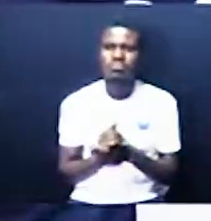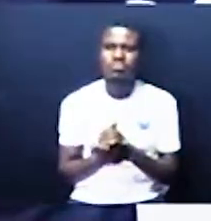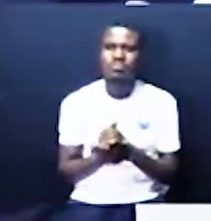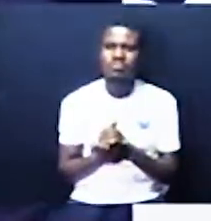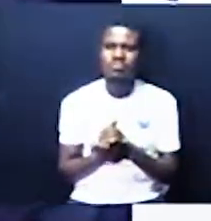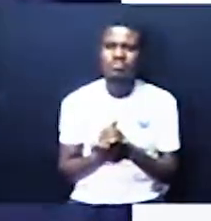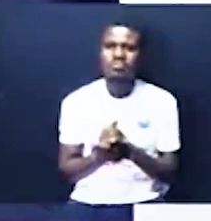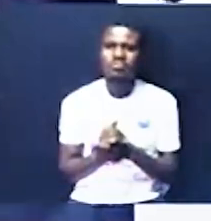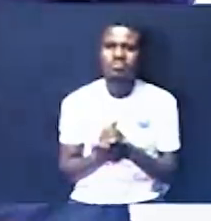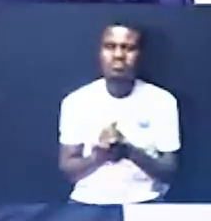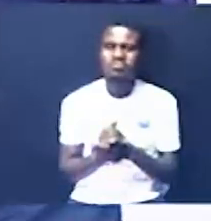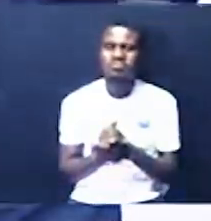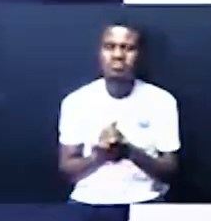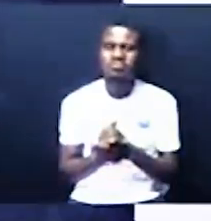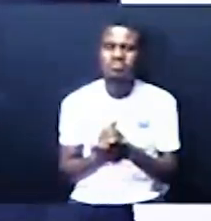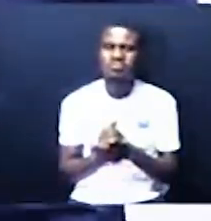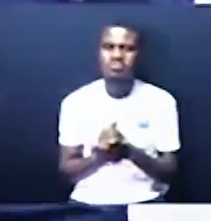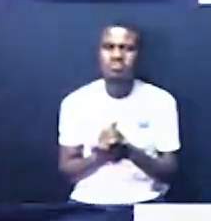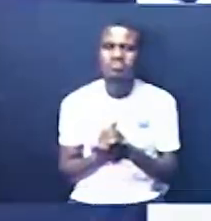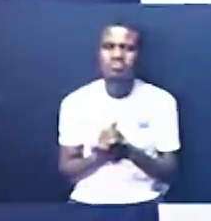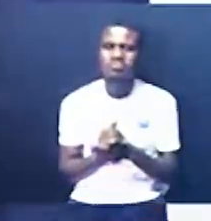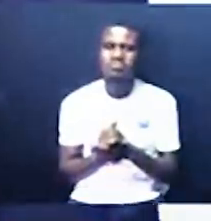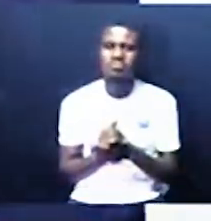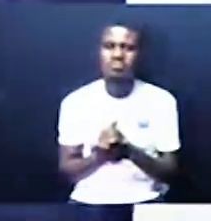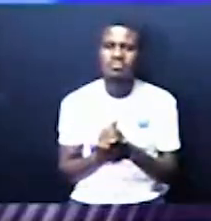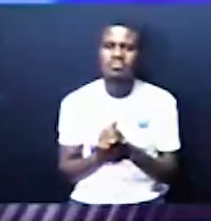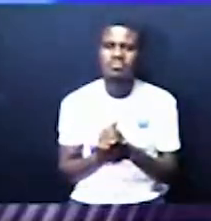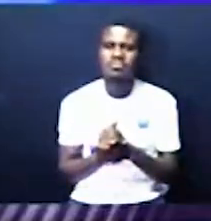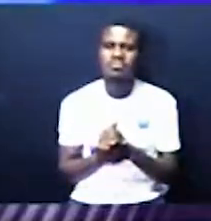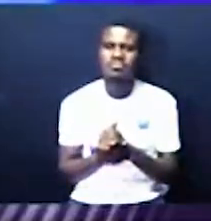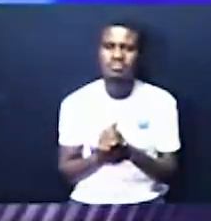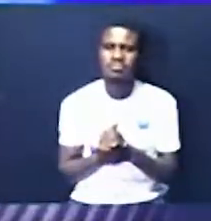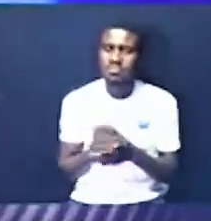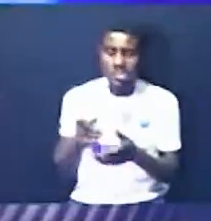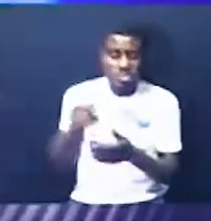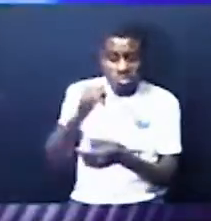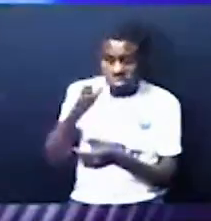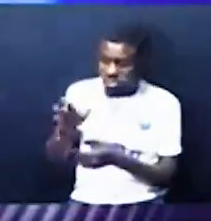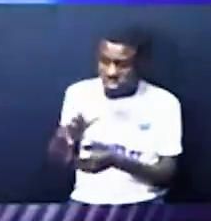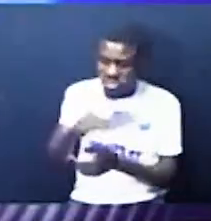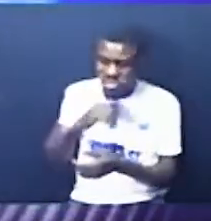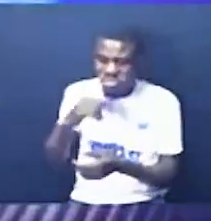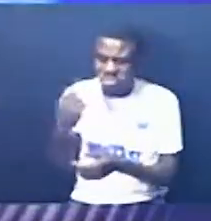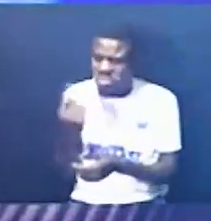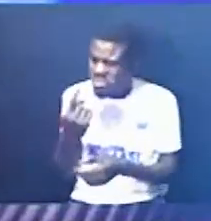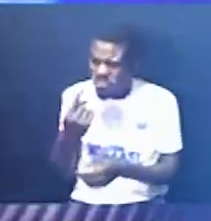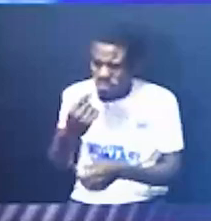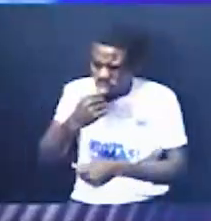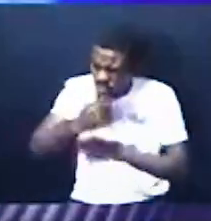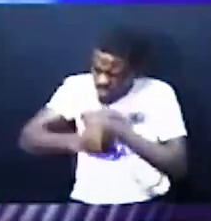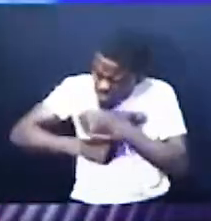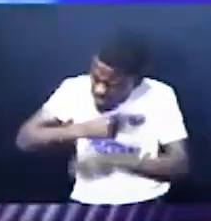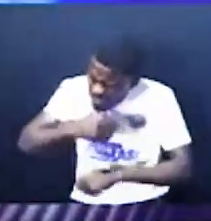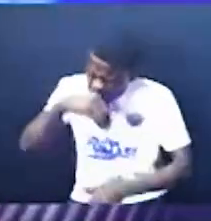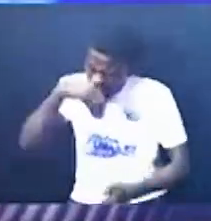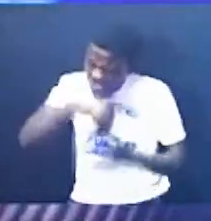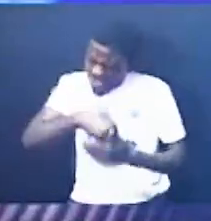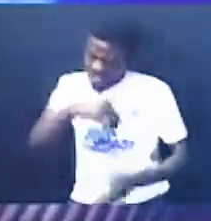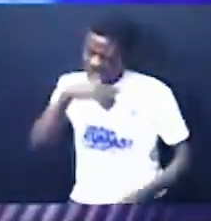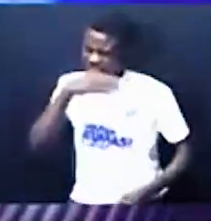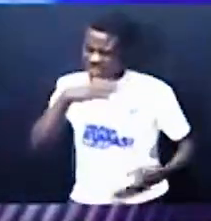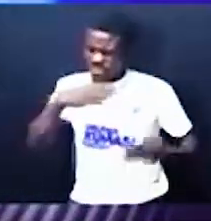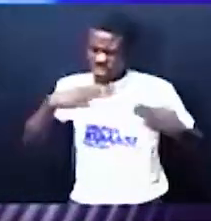Shirin the japa di enina. Now so niyari eno. Kwa hana ne koso. Now she was not only being tormented in the body. She was